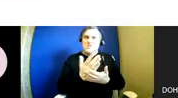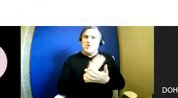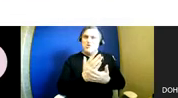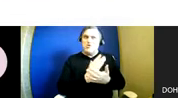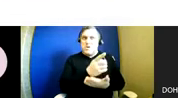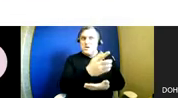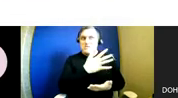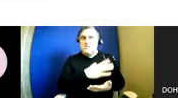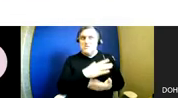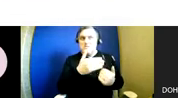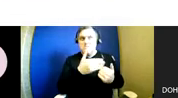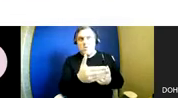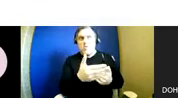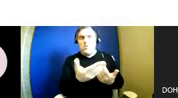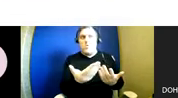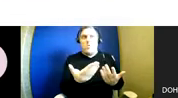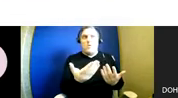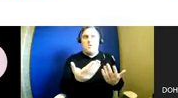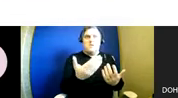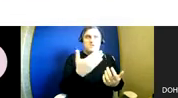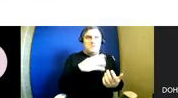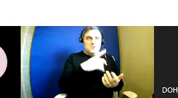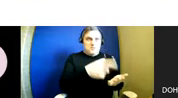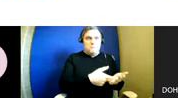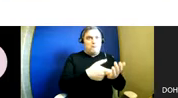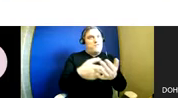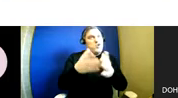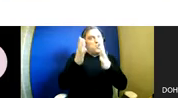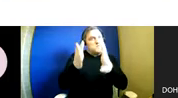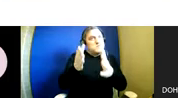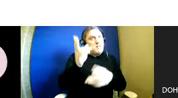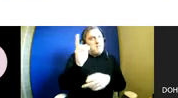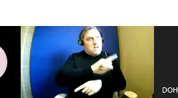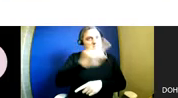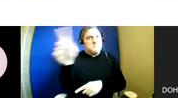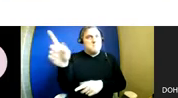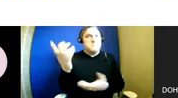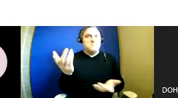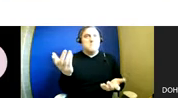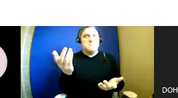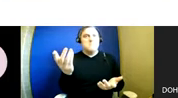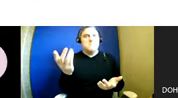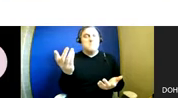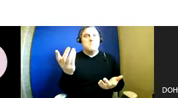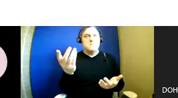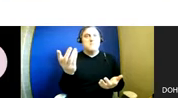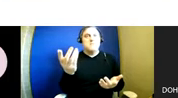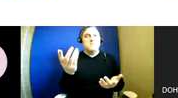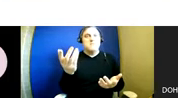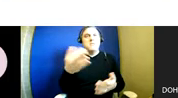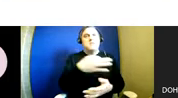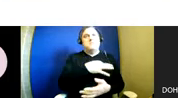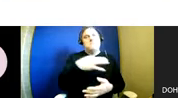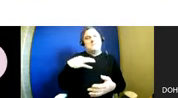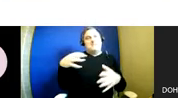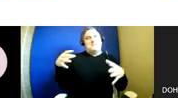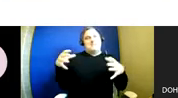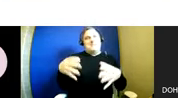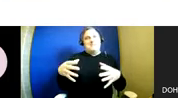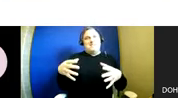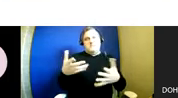they need some more specialist tests? Do they need to go and see people at the hospital? Then we'll go to the medical team meeting where